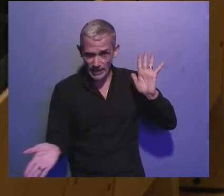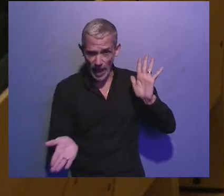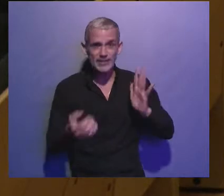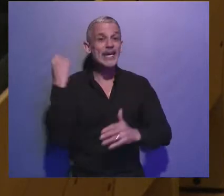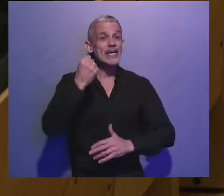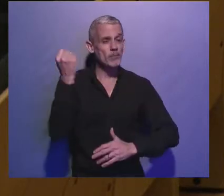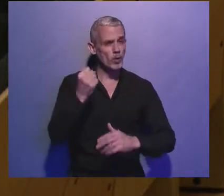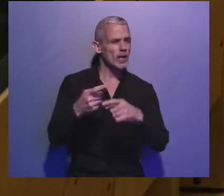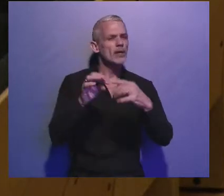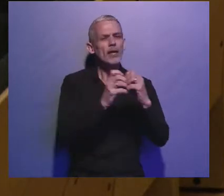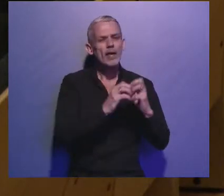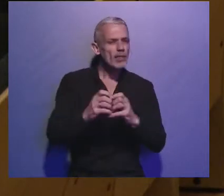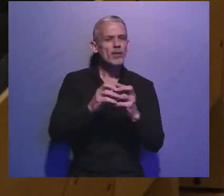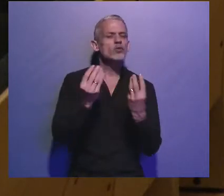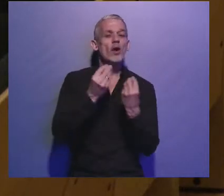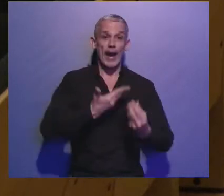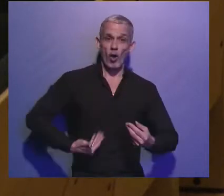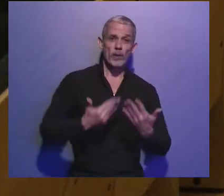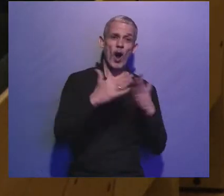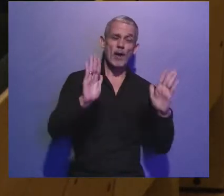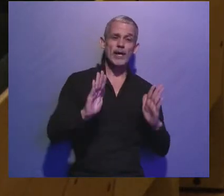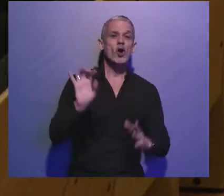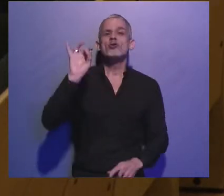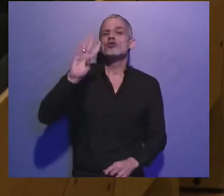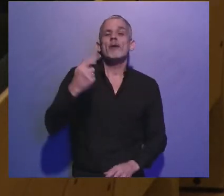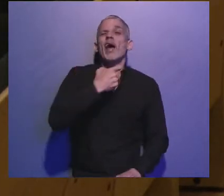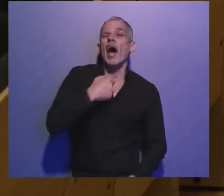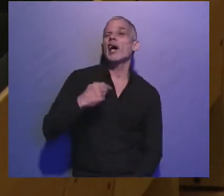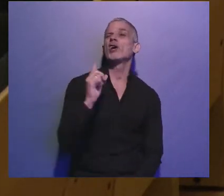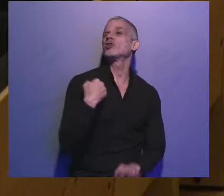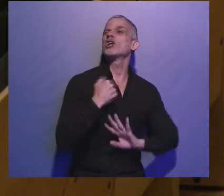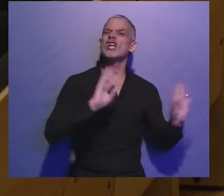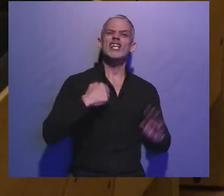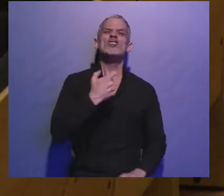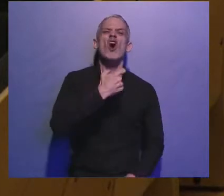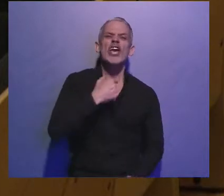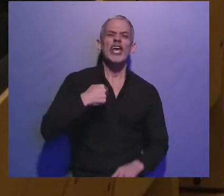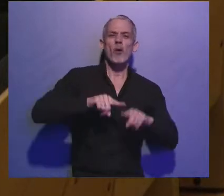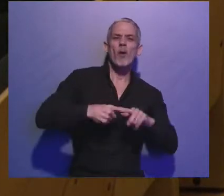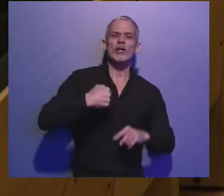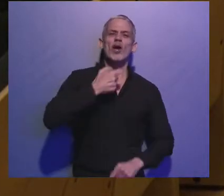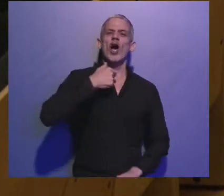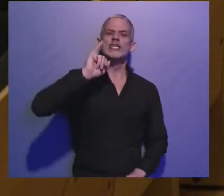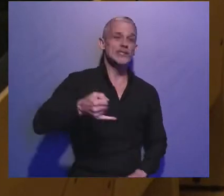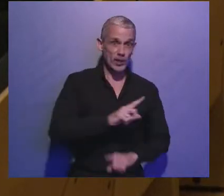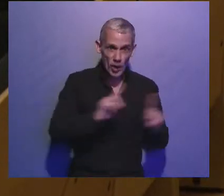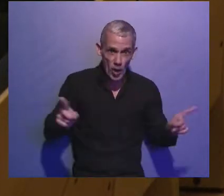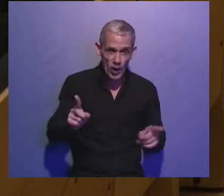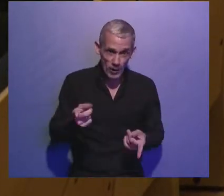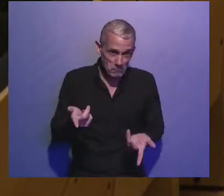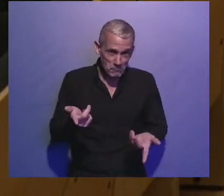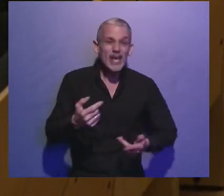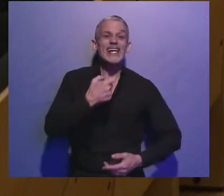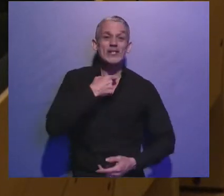officials to the will. So it's very important to put on the table the discussion of the construction